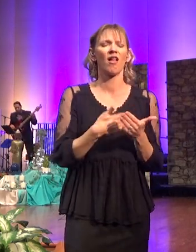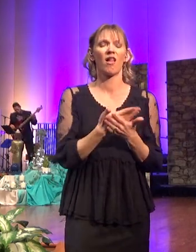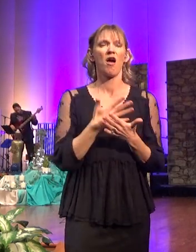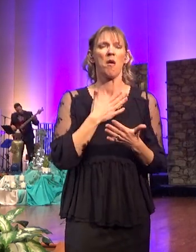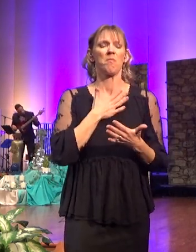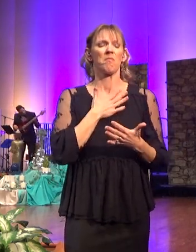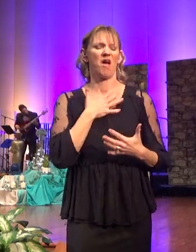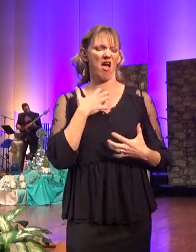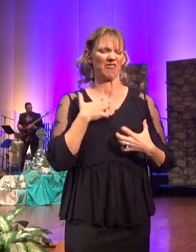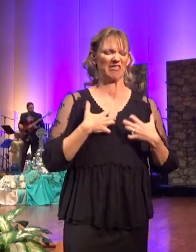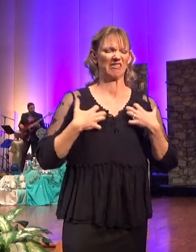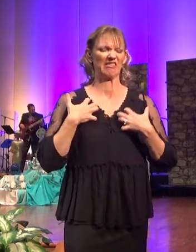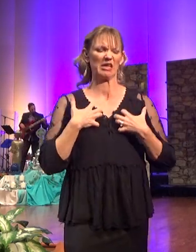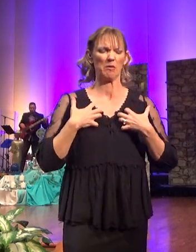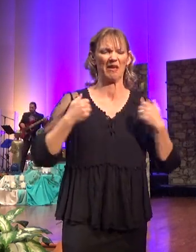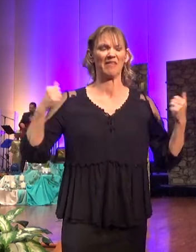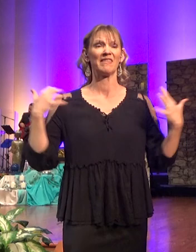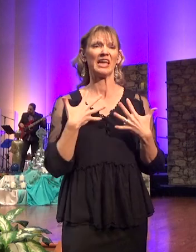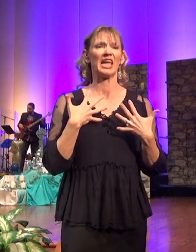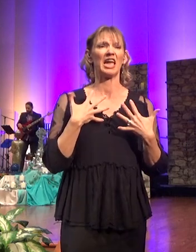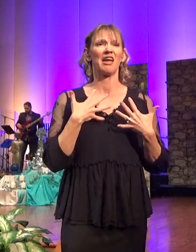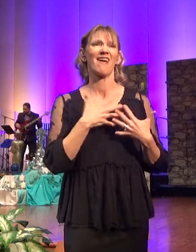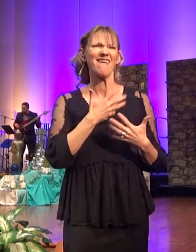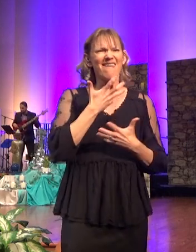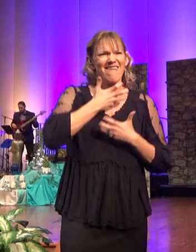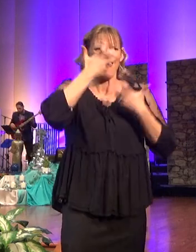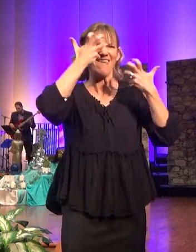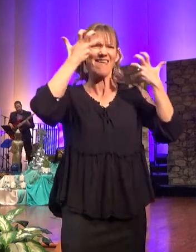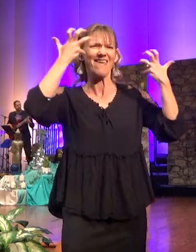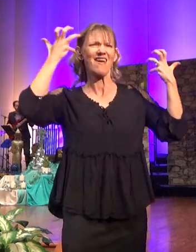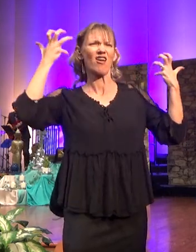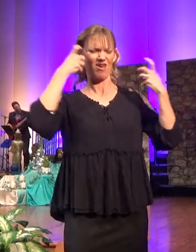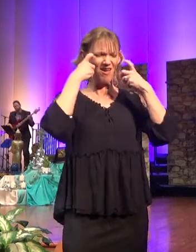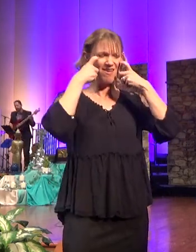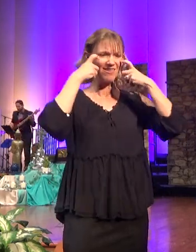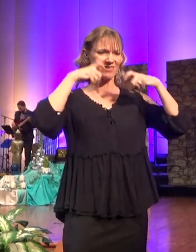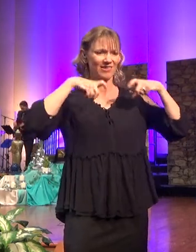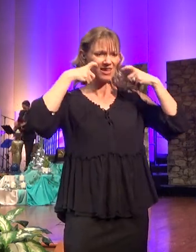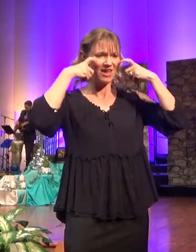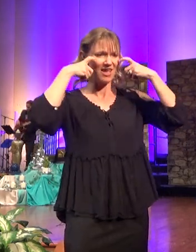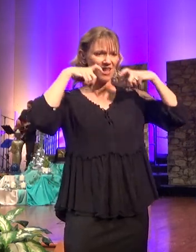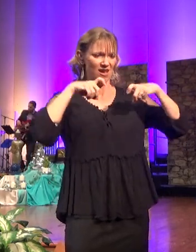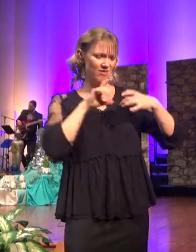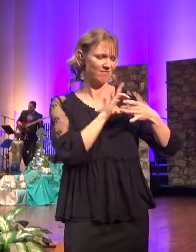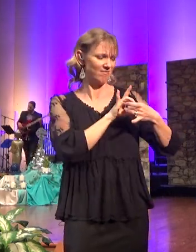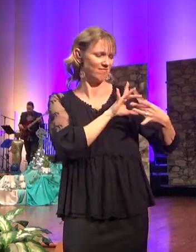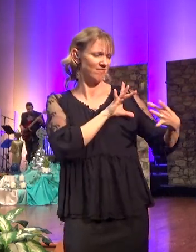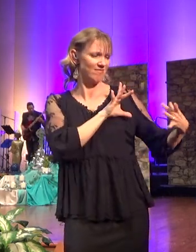and fears, the anger and tears, God give me the